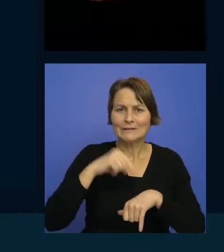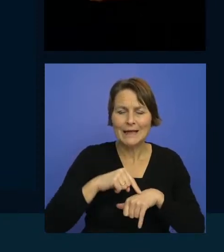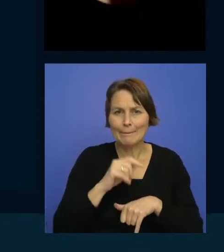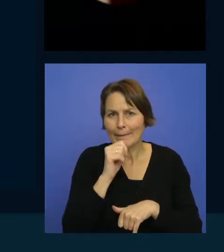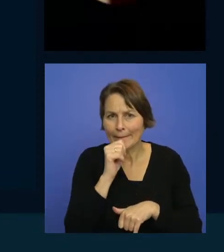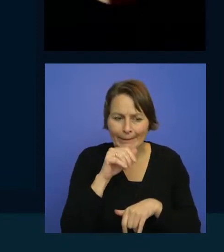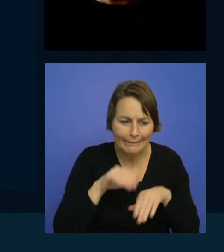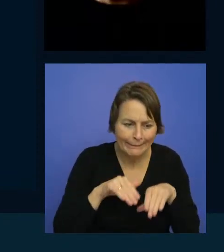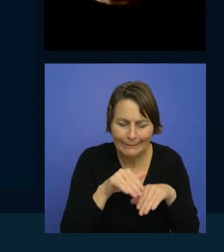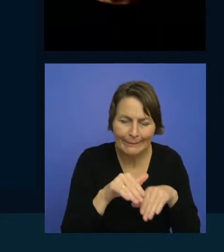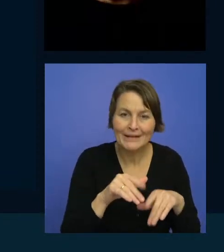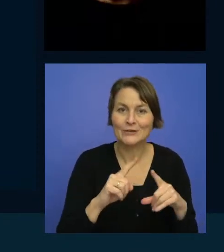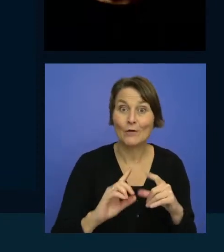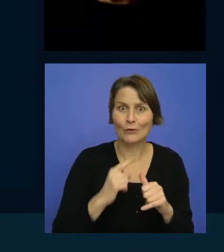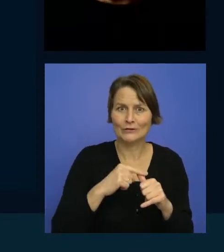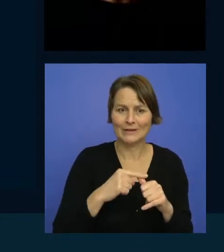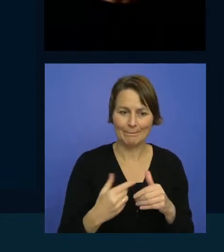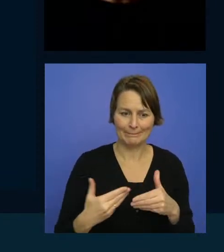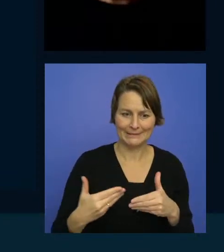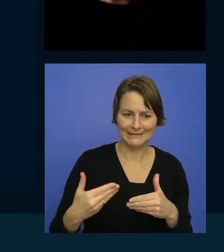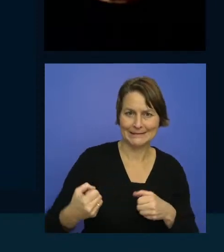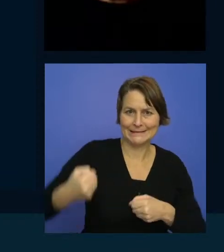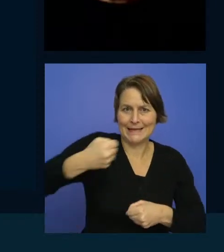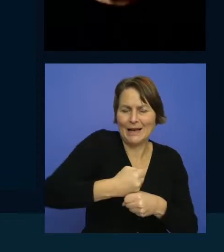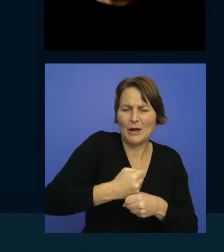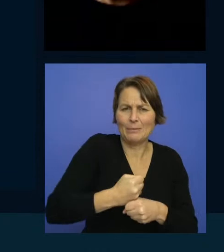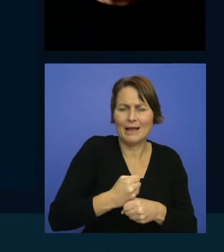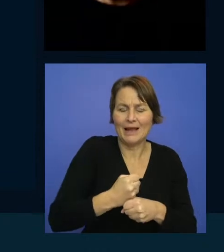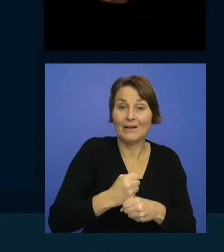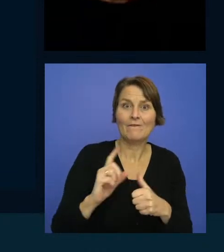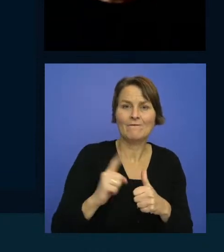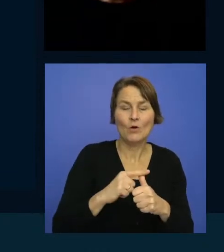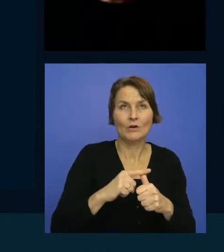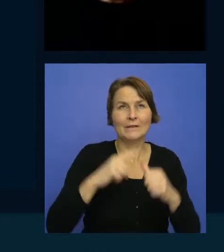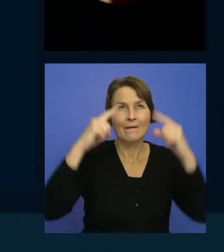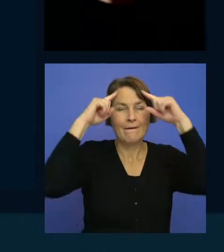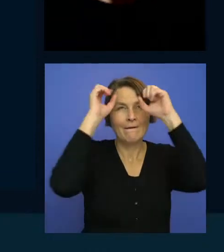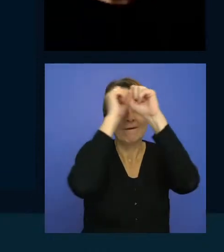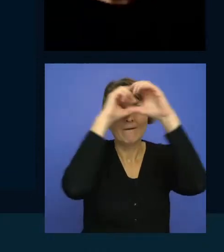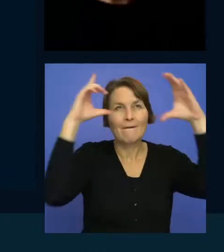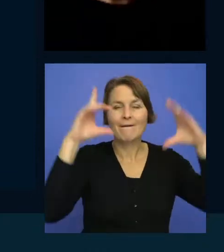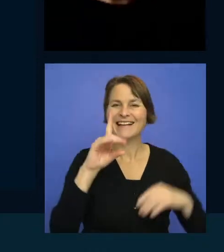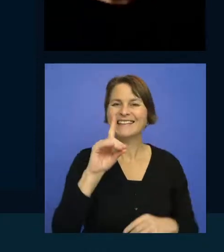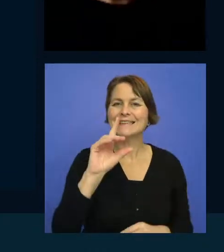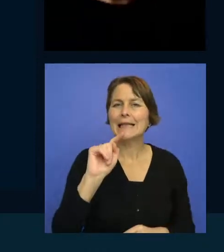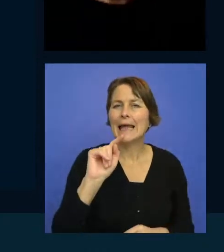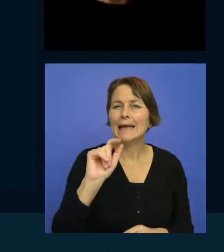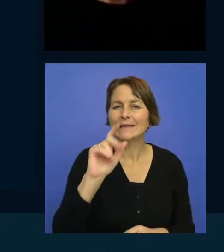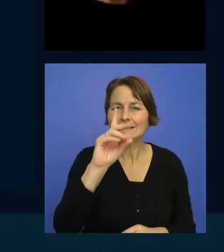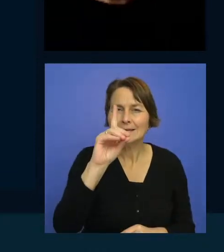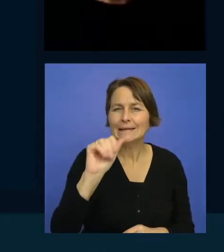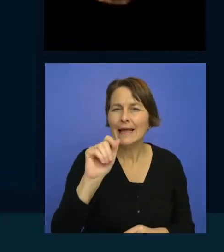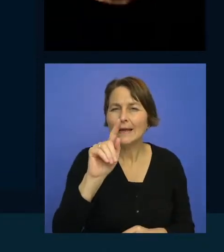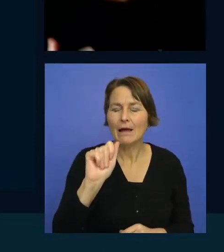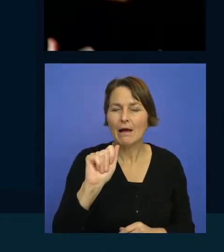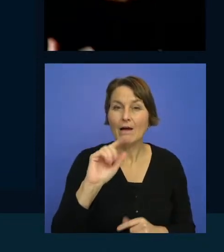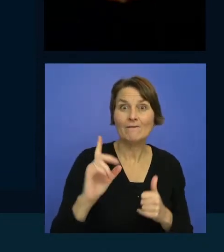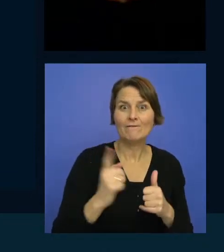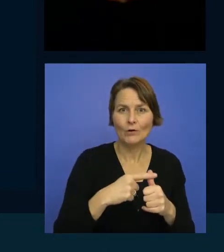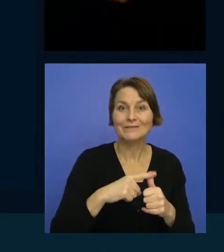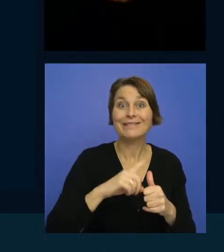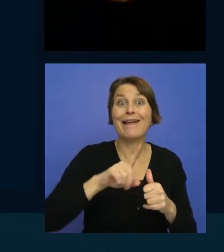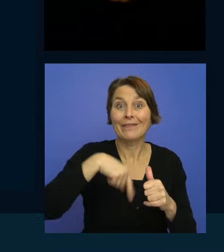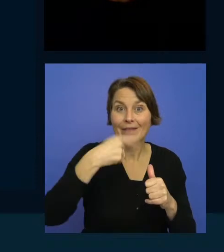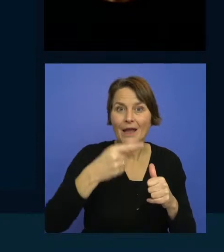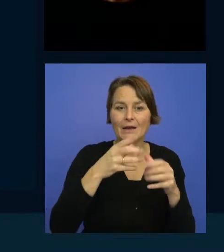data estate, right, to sort of become data driven at every level of employees in the company, and the intention there really